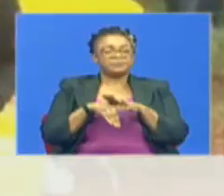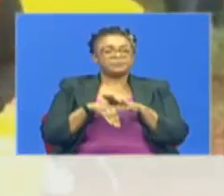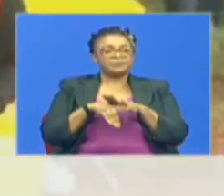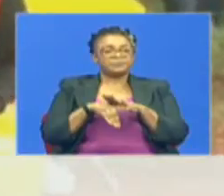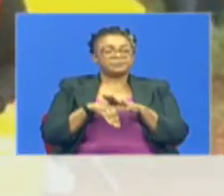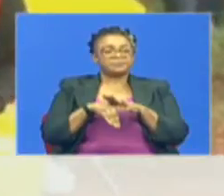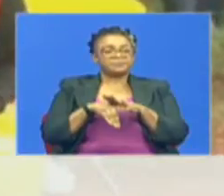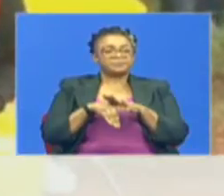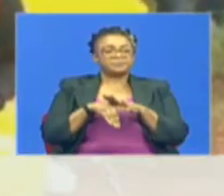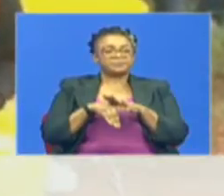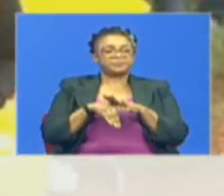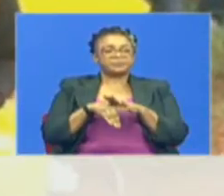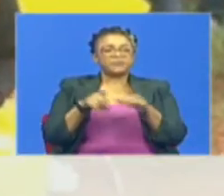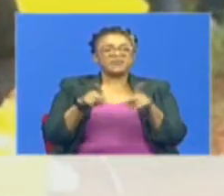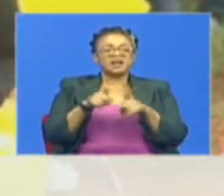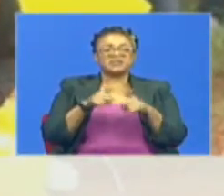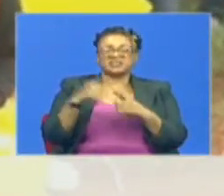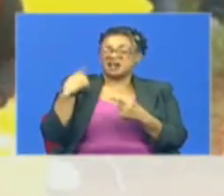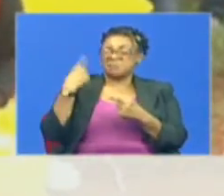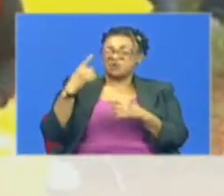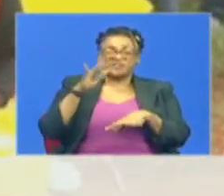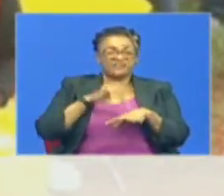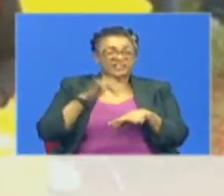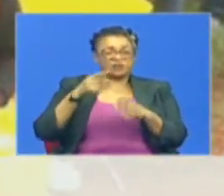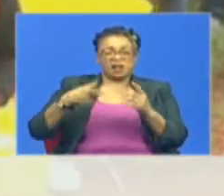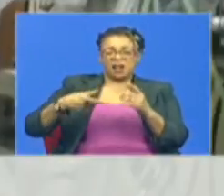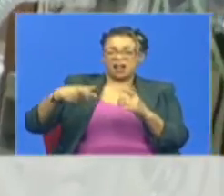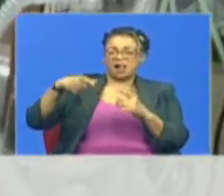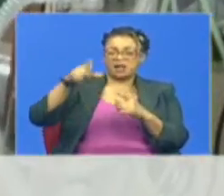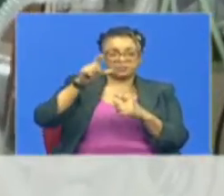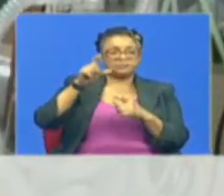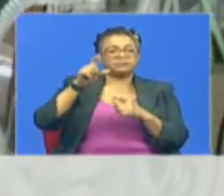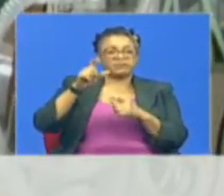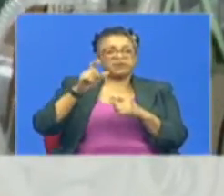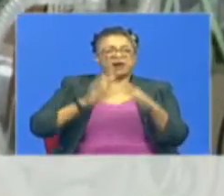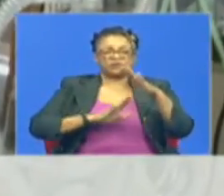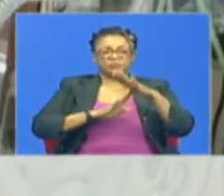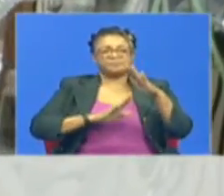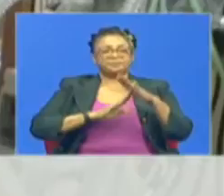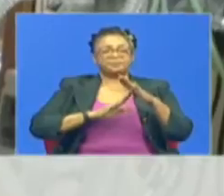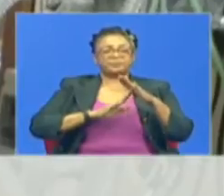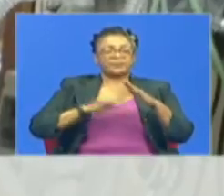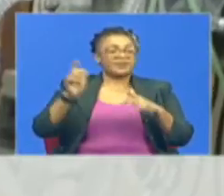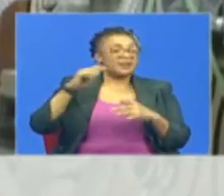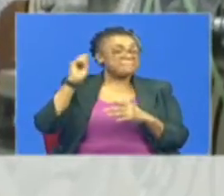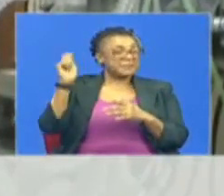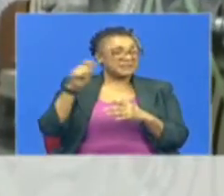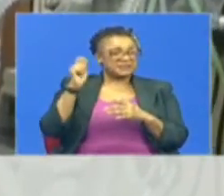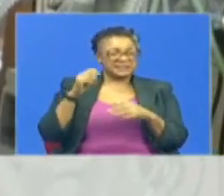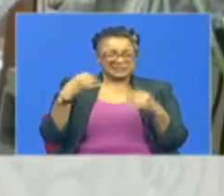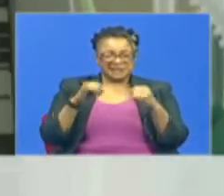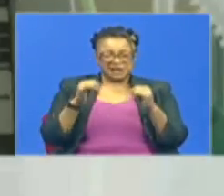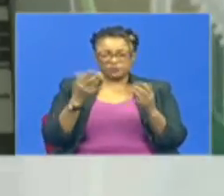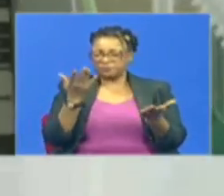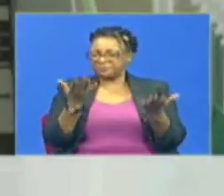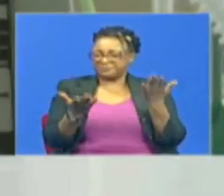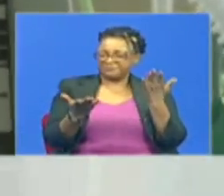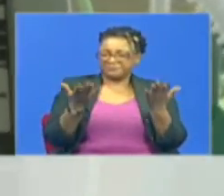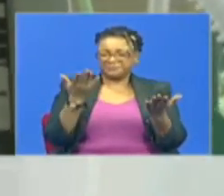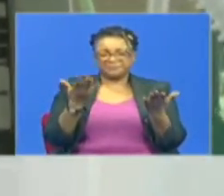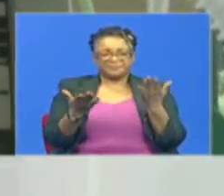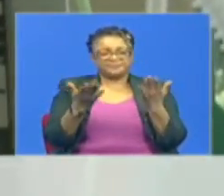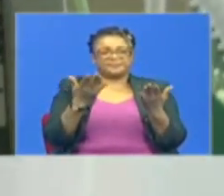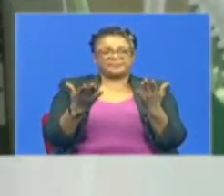As the number of infections race towards a peak, the head of state is weighing in on what the future looks like and the